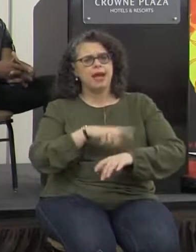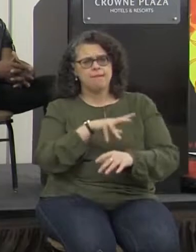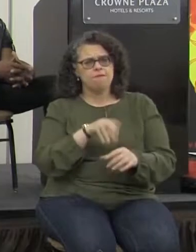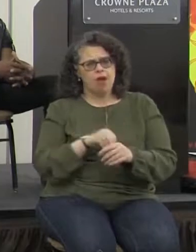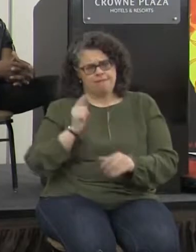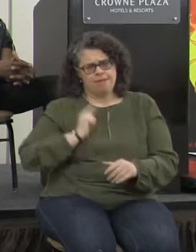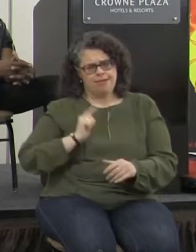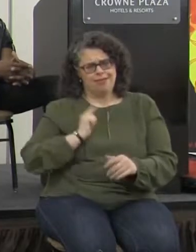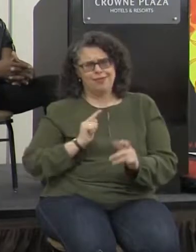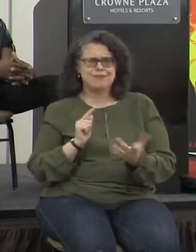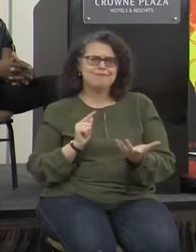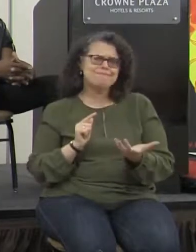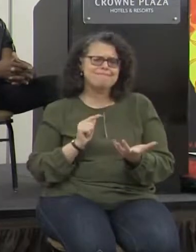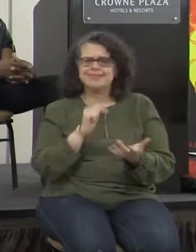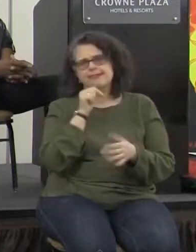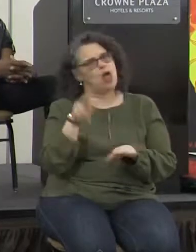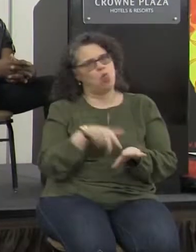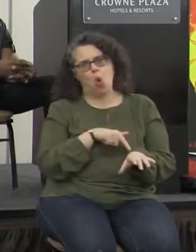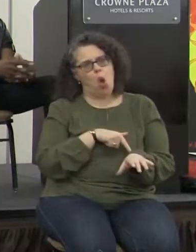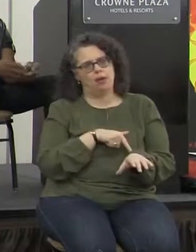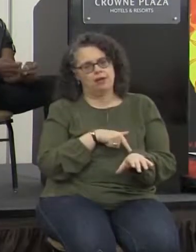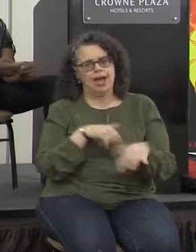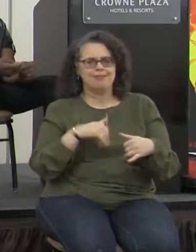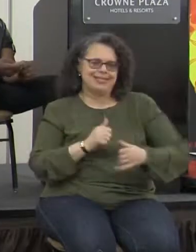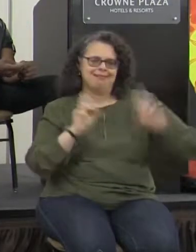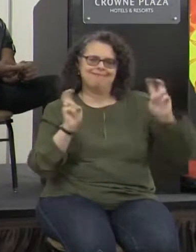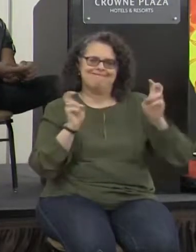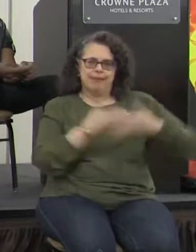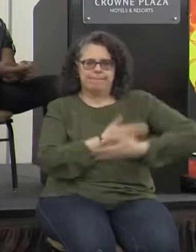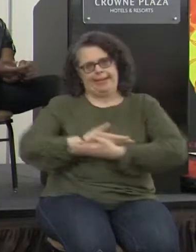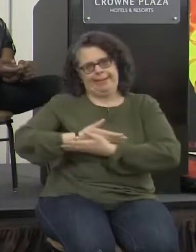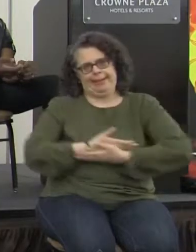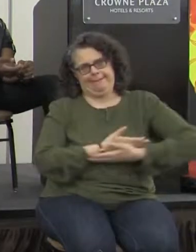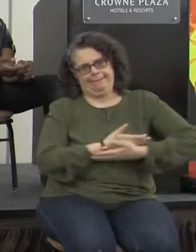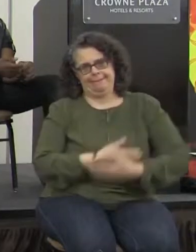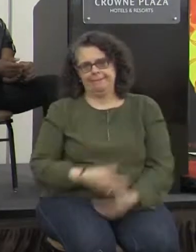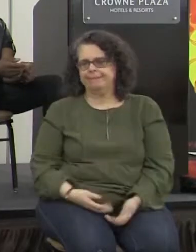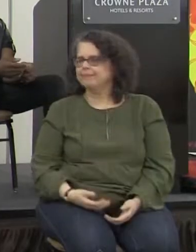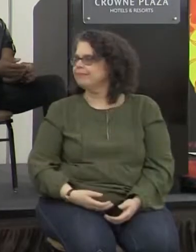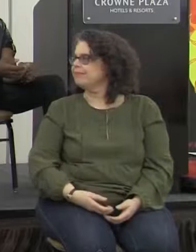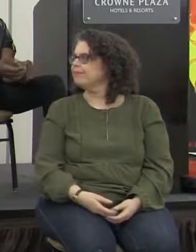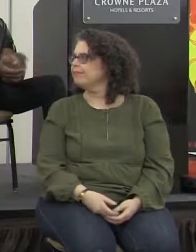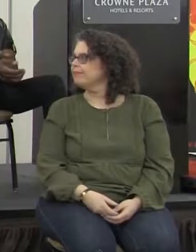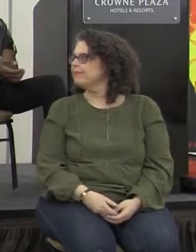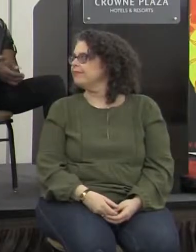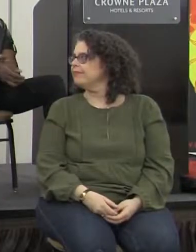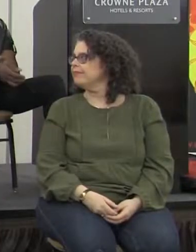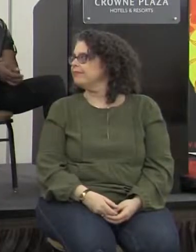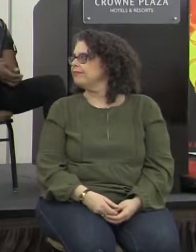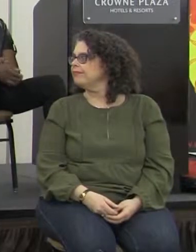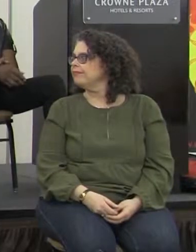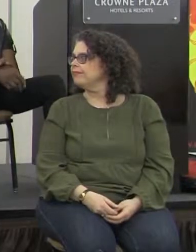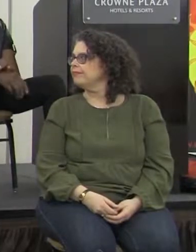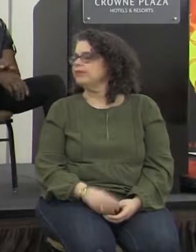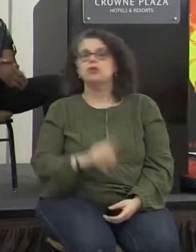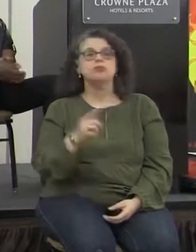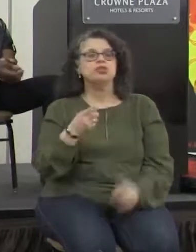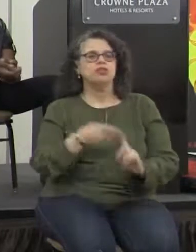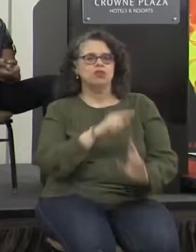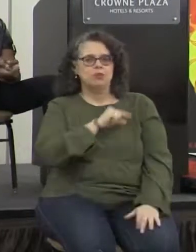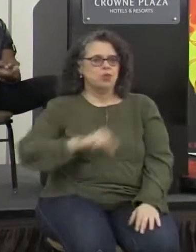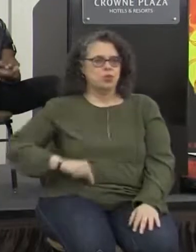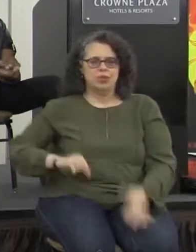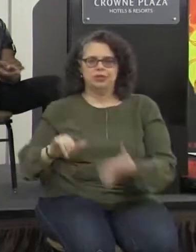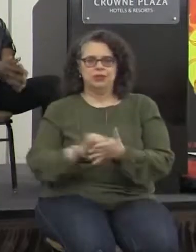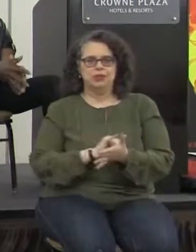leather, it hasn't been that long. I am still a baby. I'm originally from Queens, New